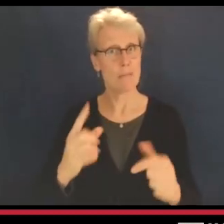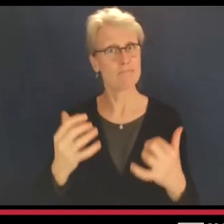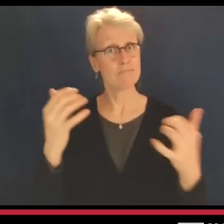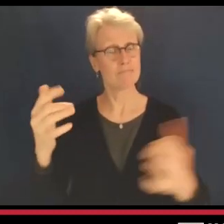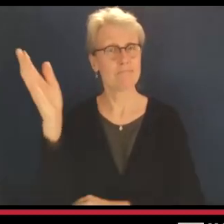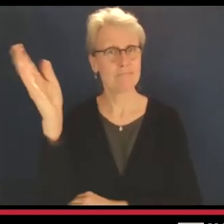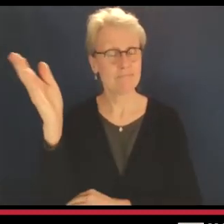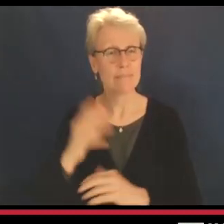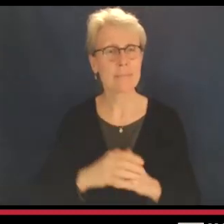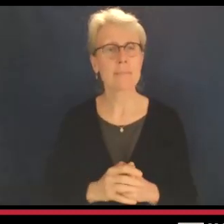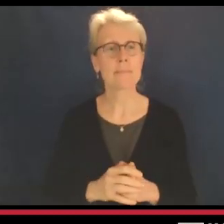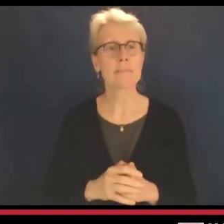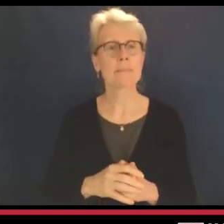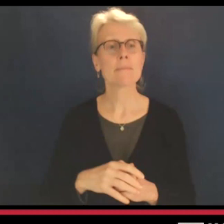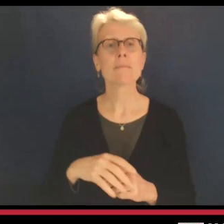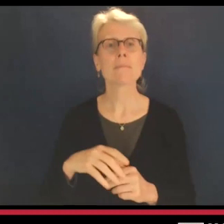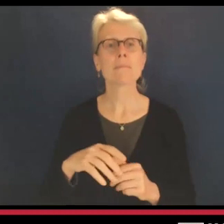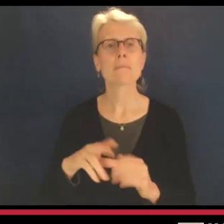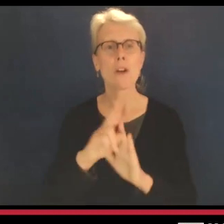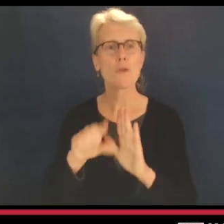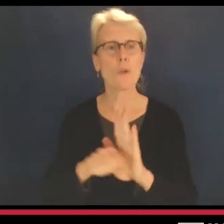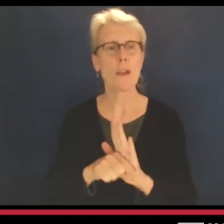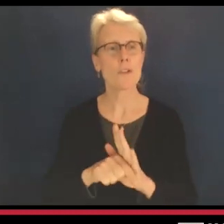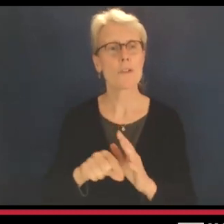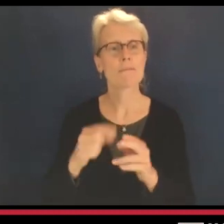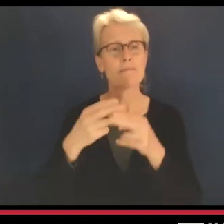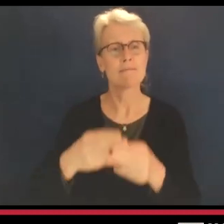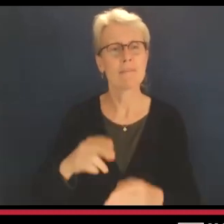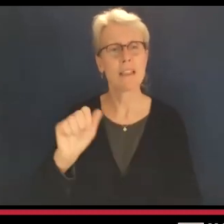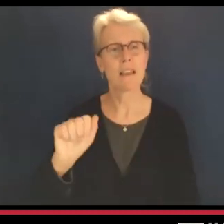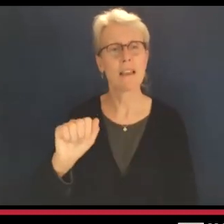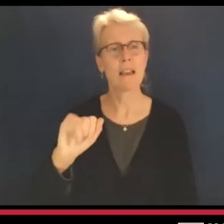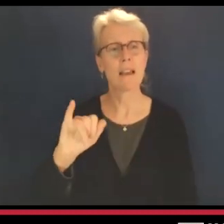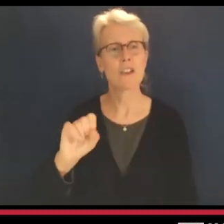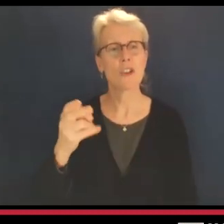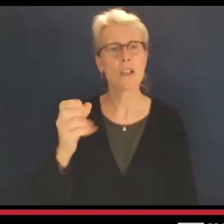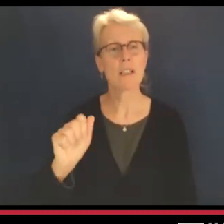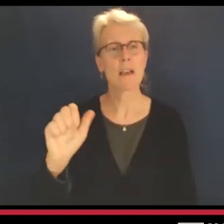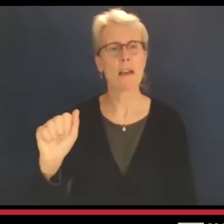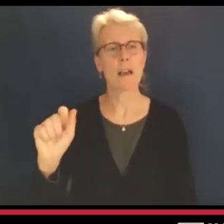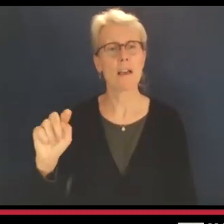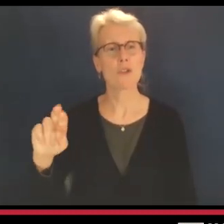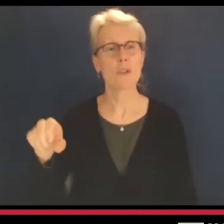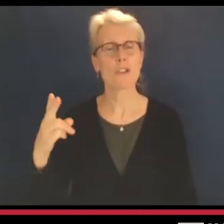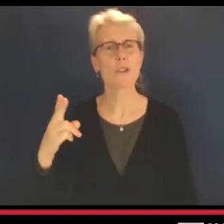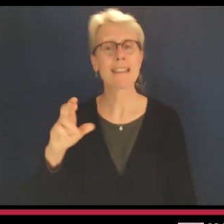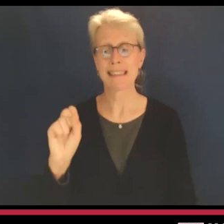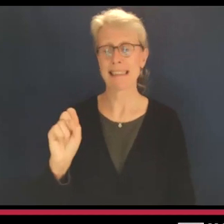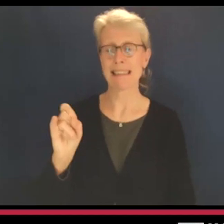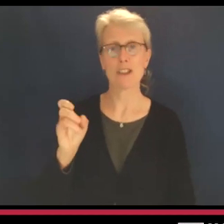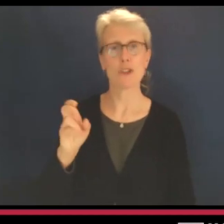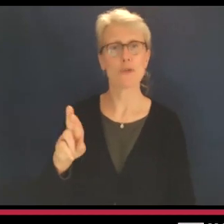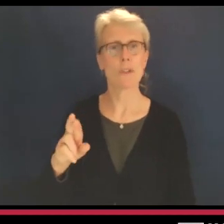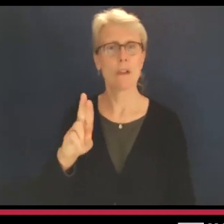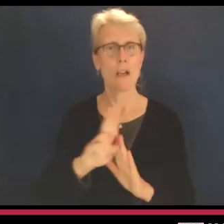largely accomplished by an undergraduate named Aishani Atresh, who is a senior undergraduate at Harvard, will